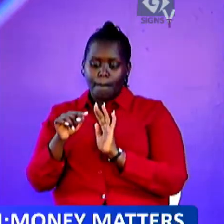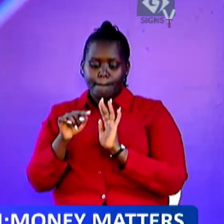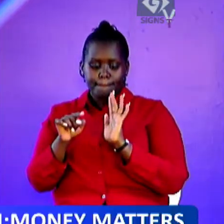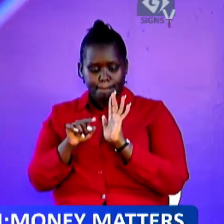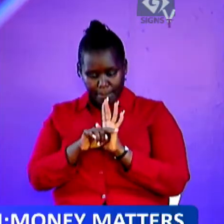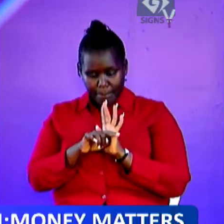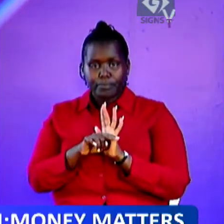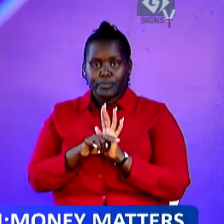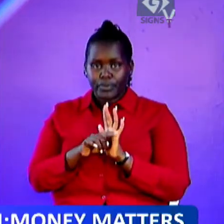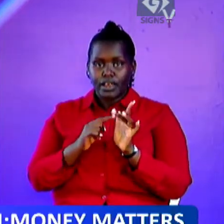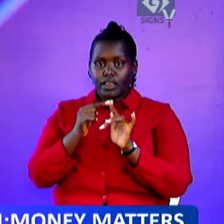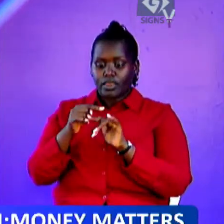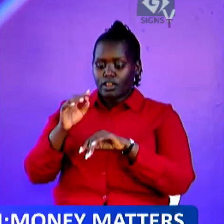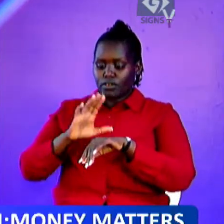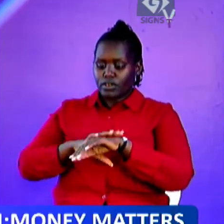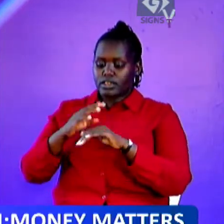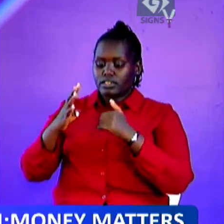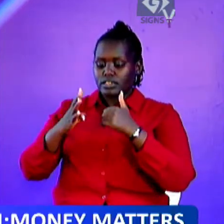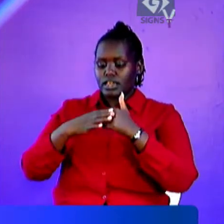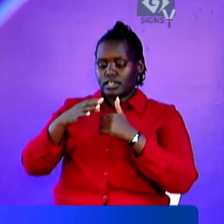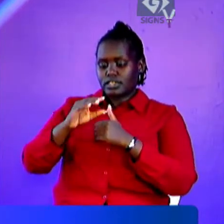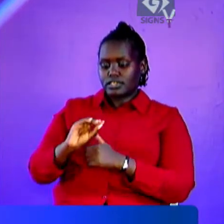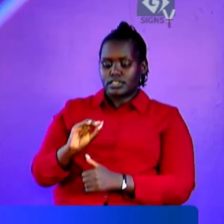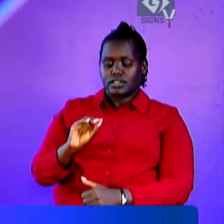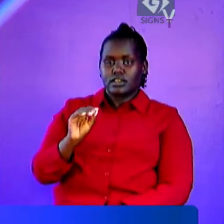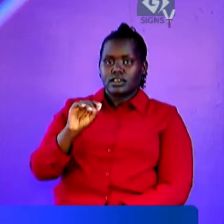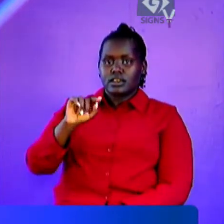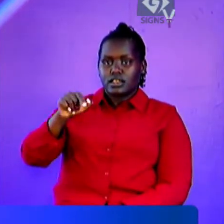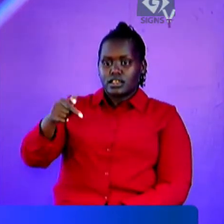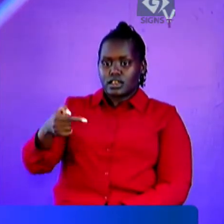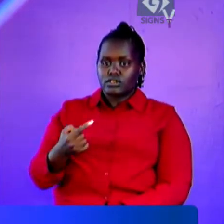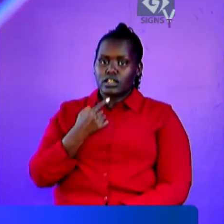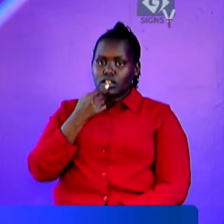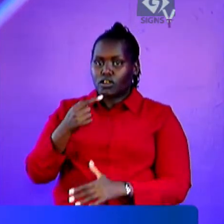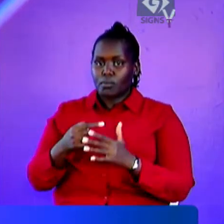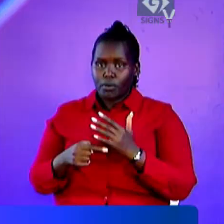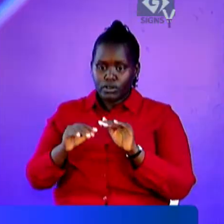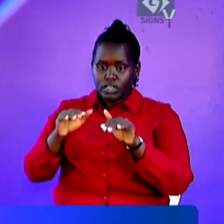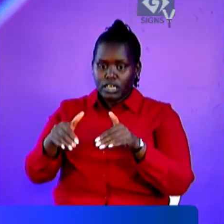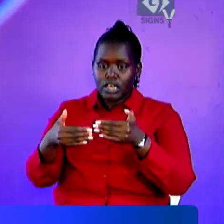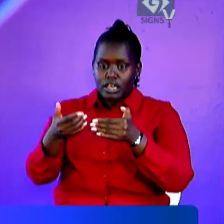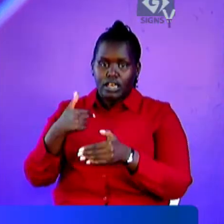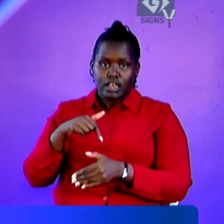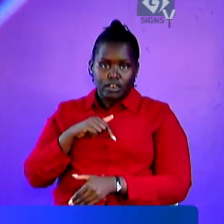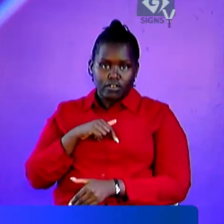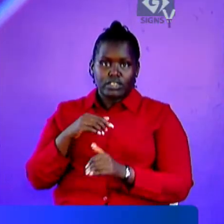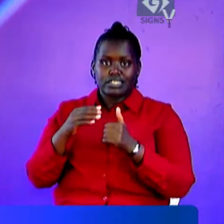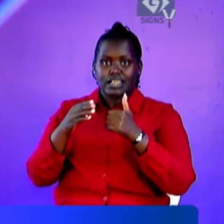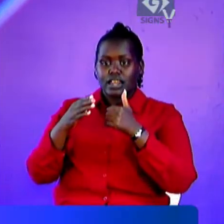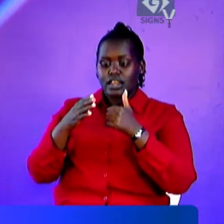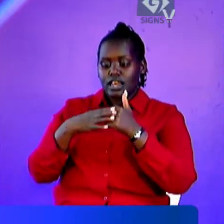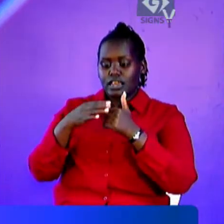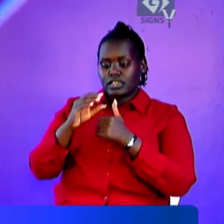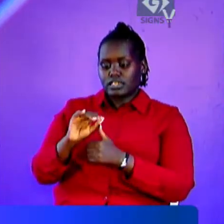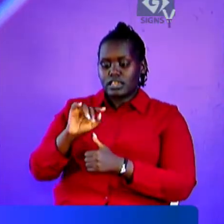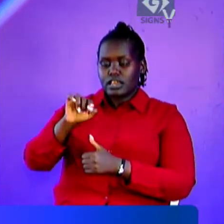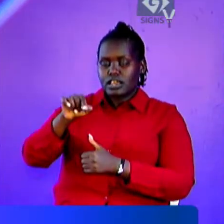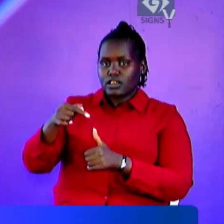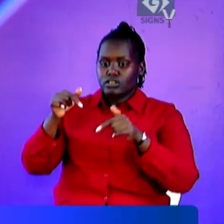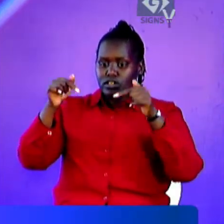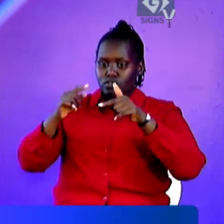10,000, so you get 90,000. Yeah. So what the government is essentially telling you is, give us 90,000 today, and we will give